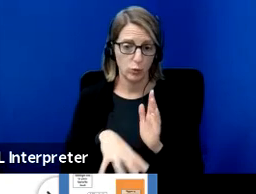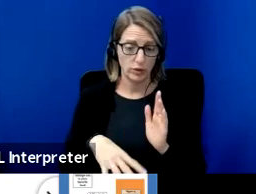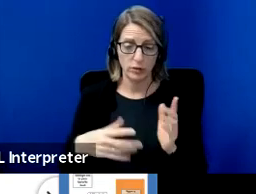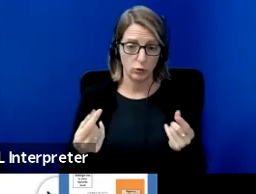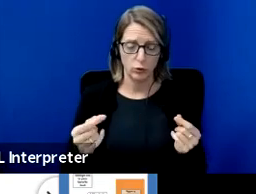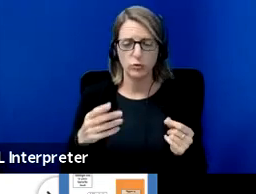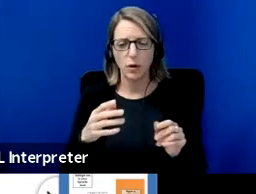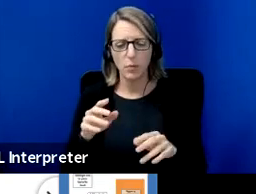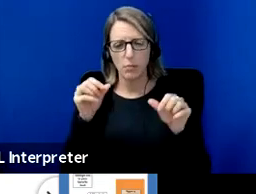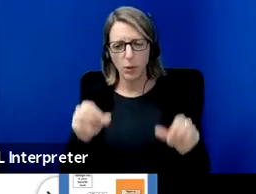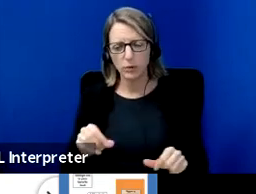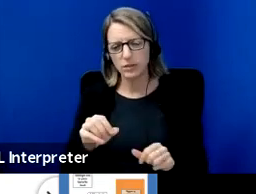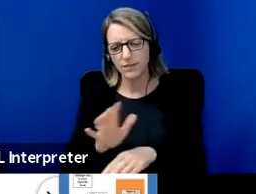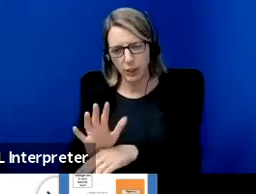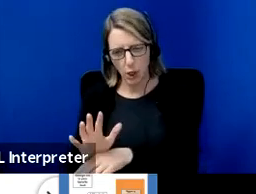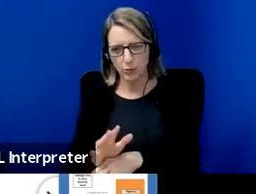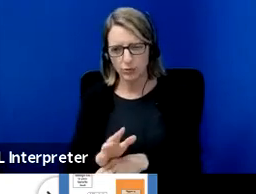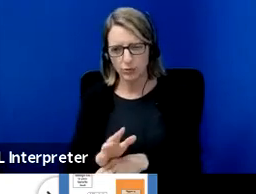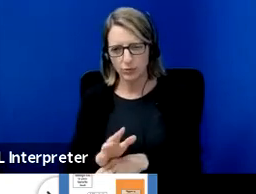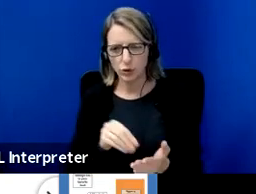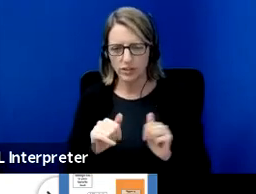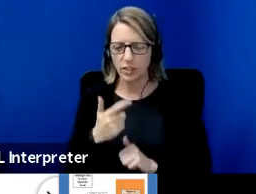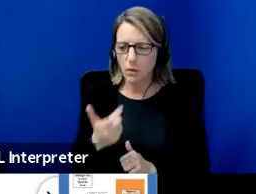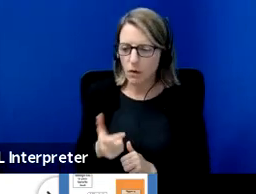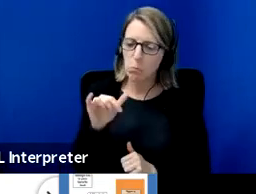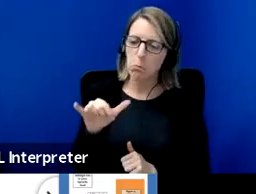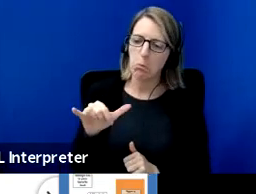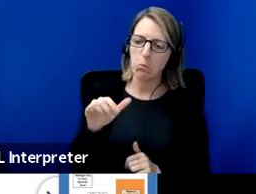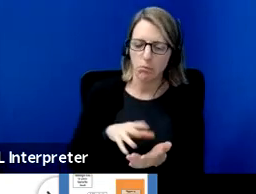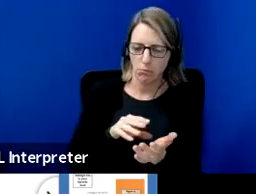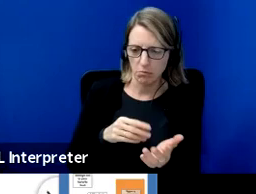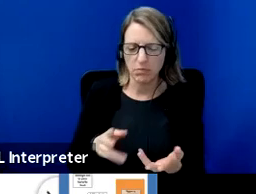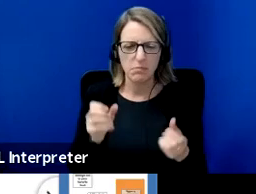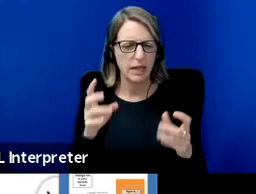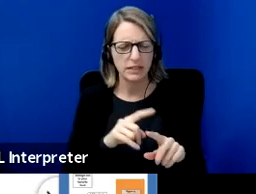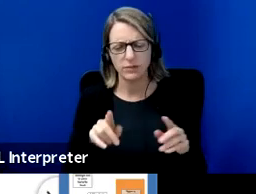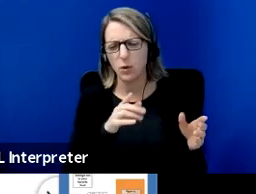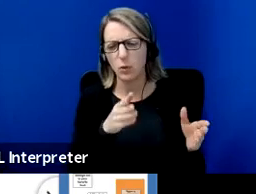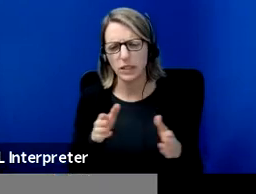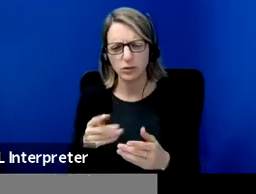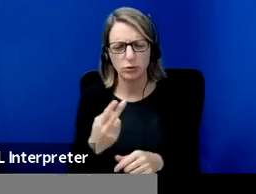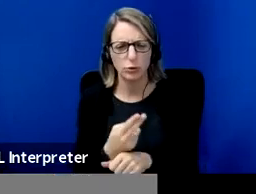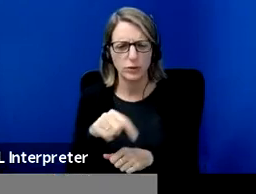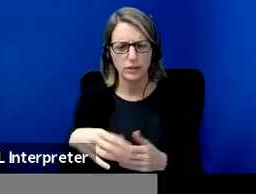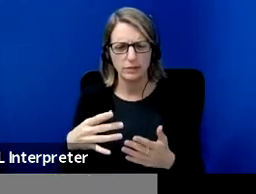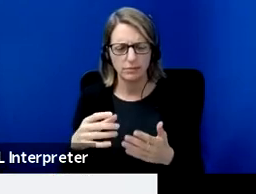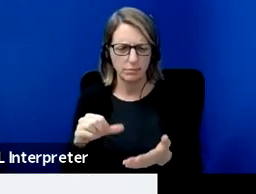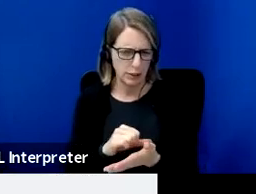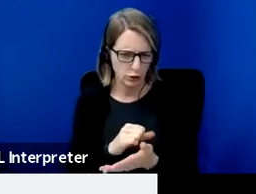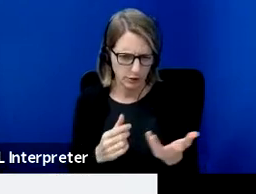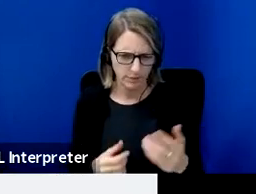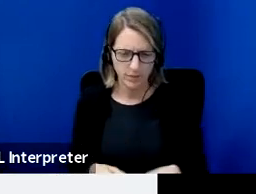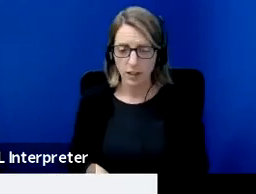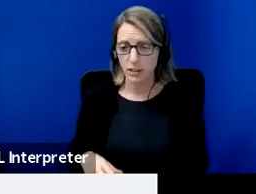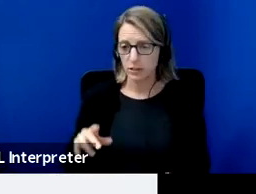demonstrates. So lots and lots of different ways to use these pages. So I push check. This is